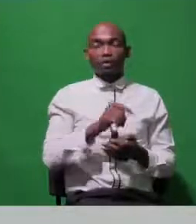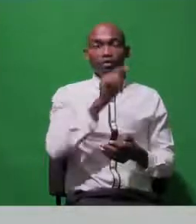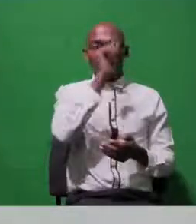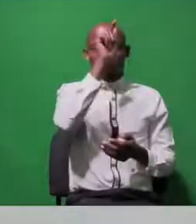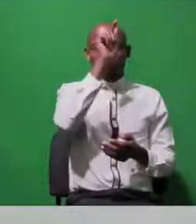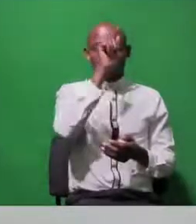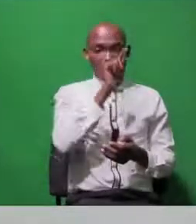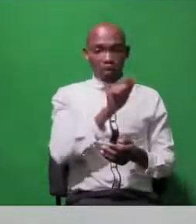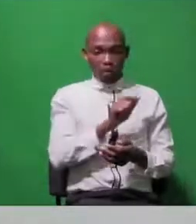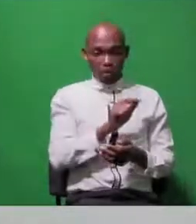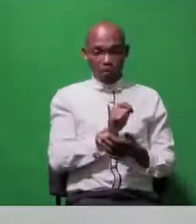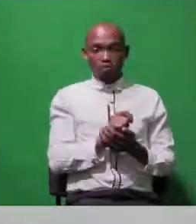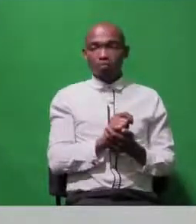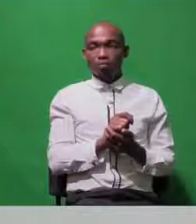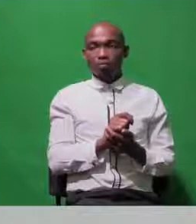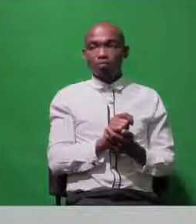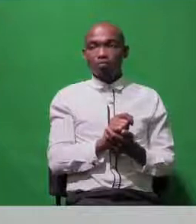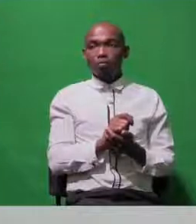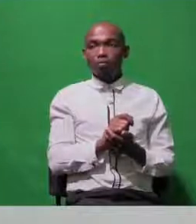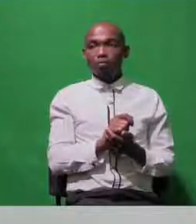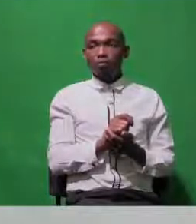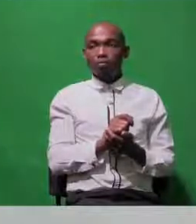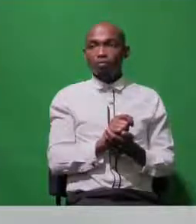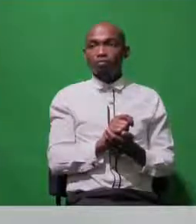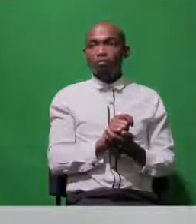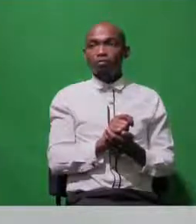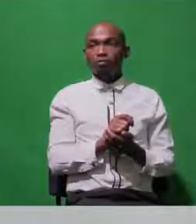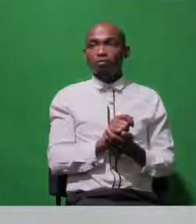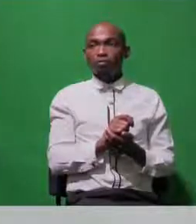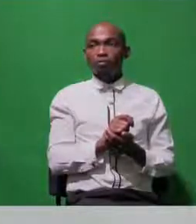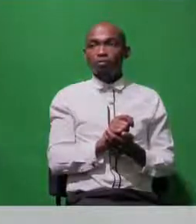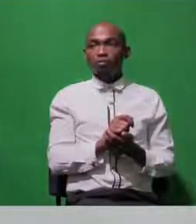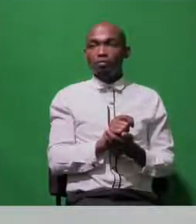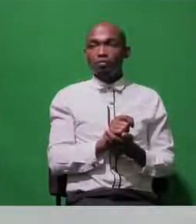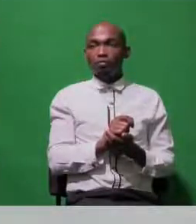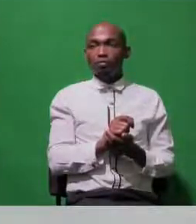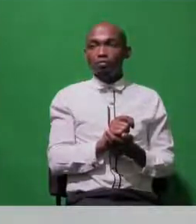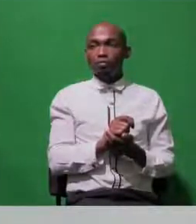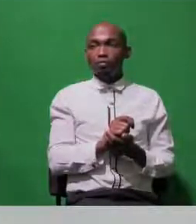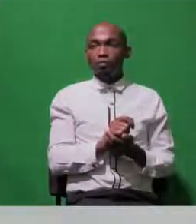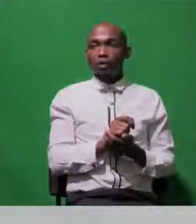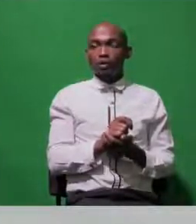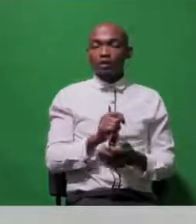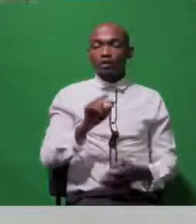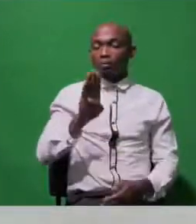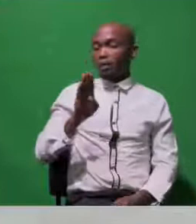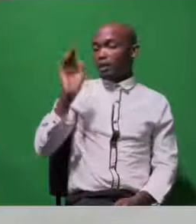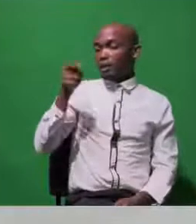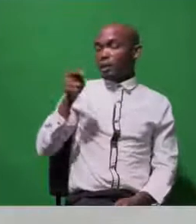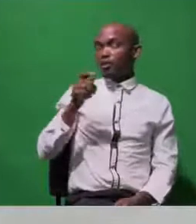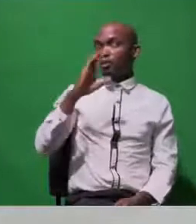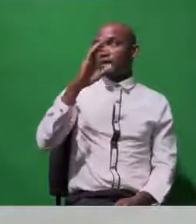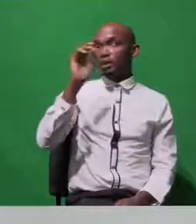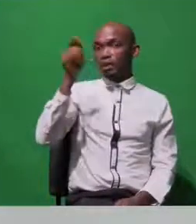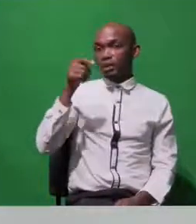vertical lines joining B and the C dash, B dash and the C dash. And the last one is